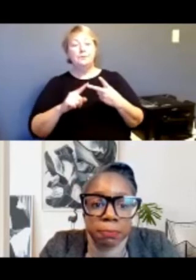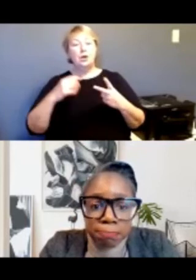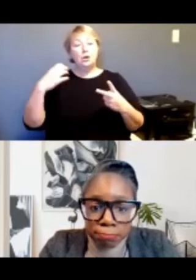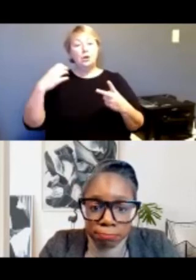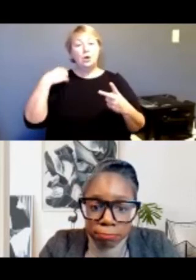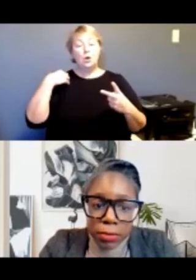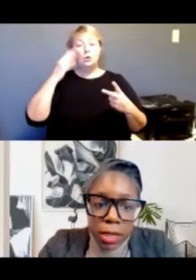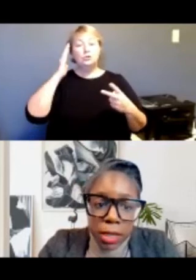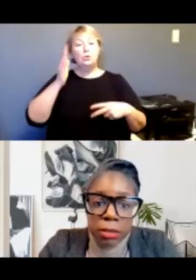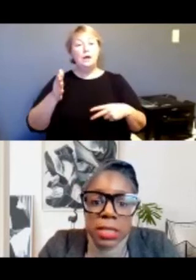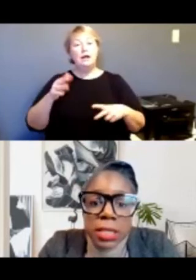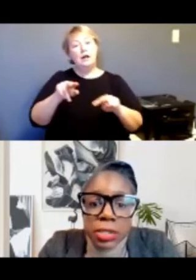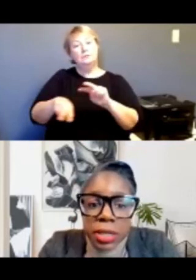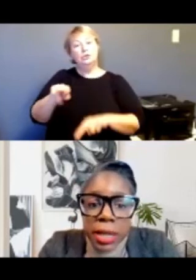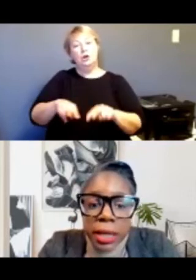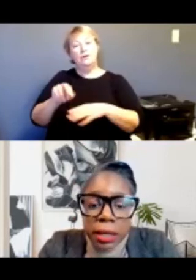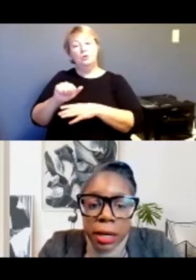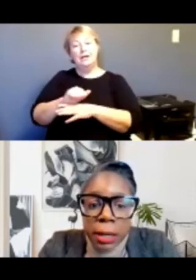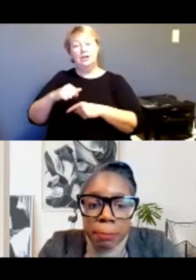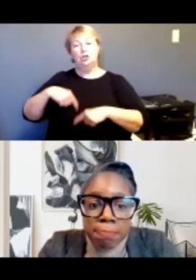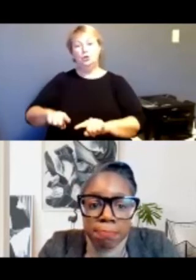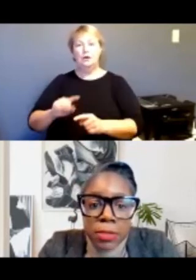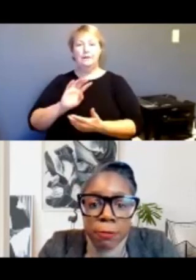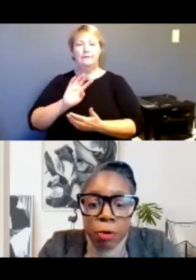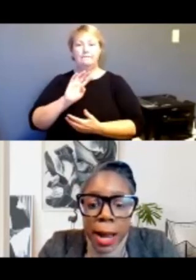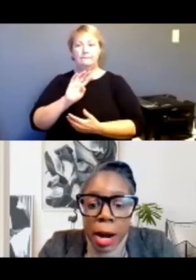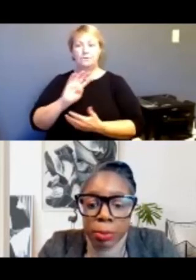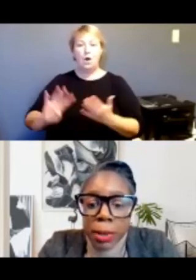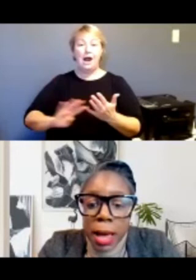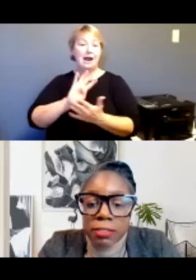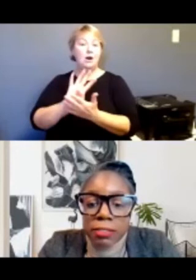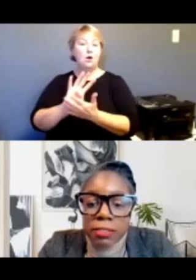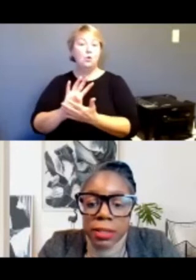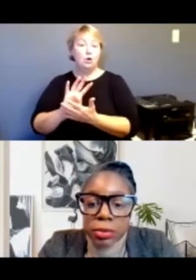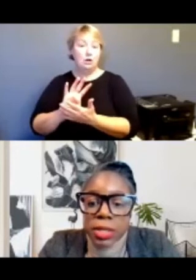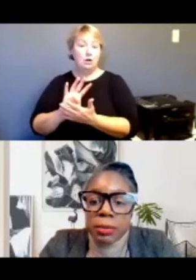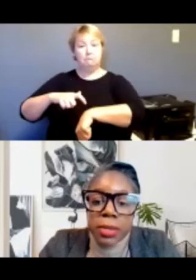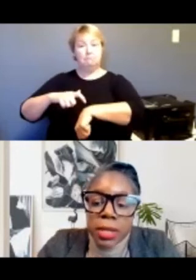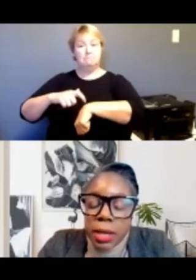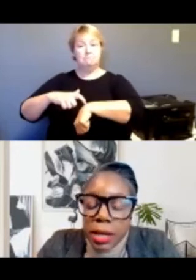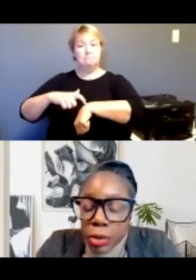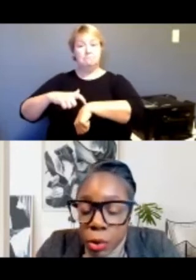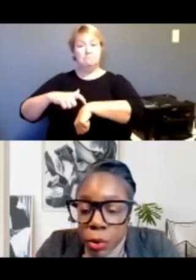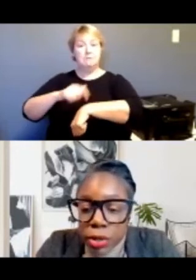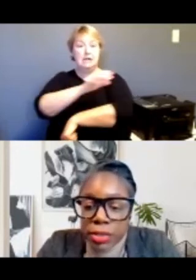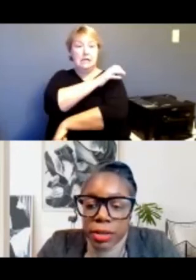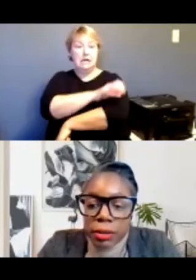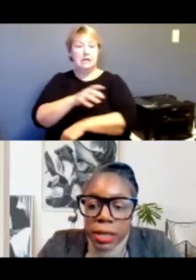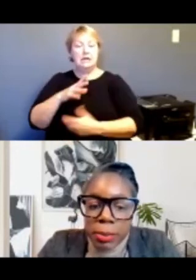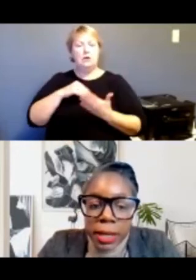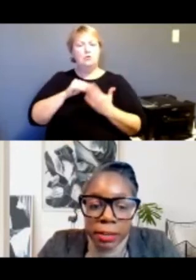will observe a resident during a 4-hour block of clinical time and record